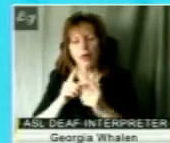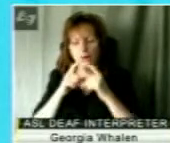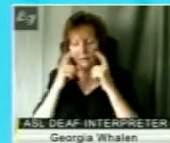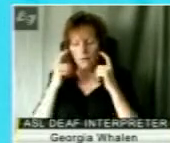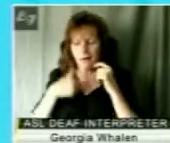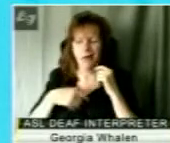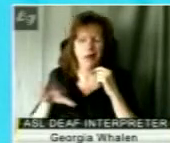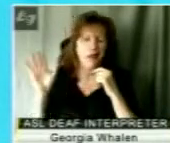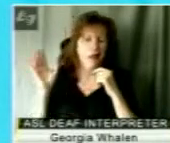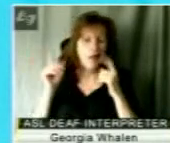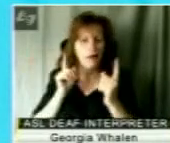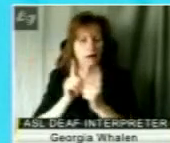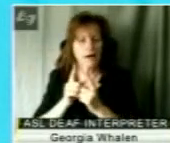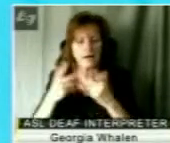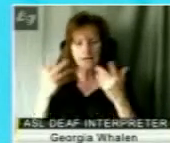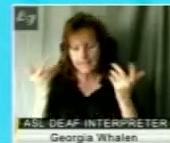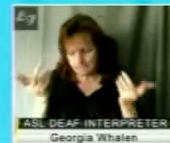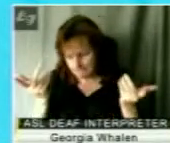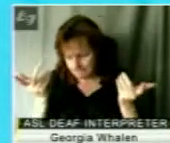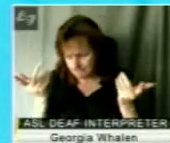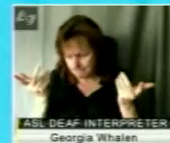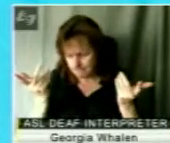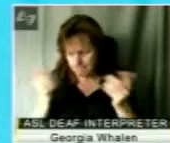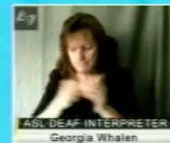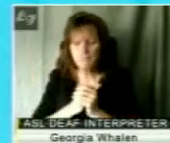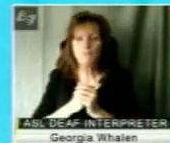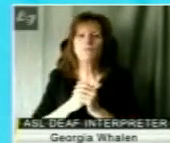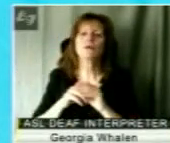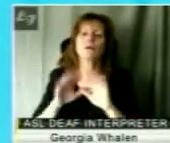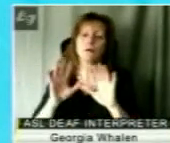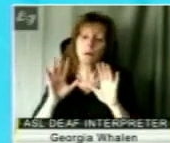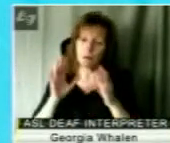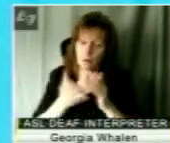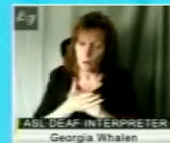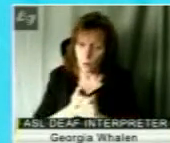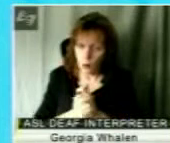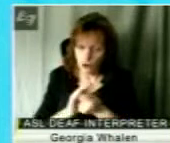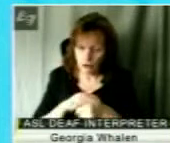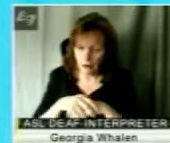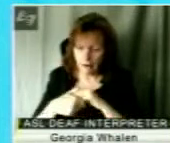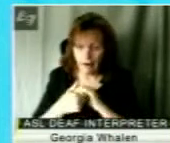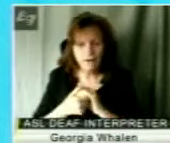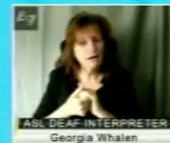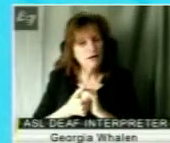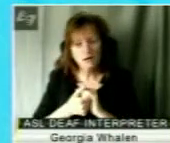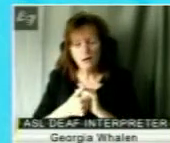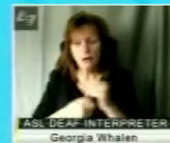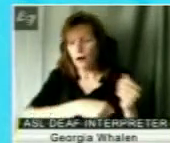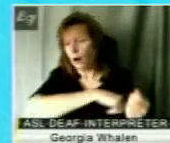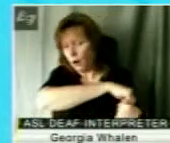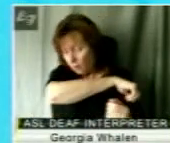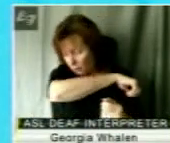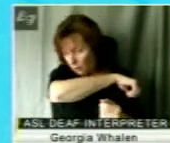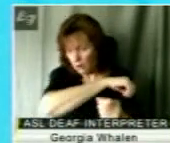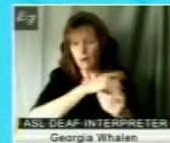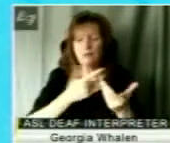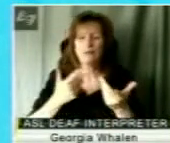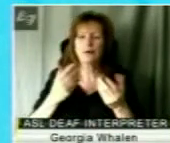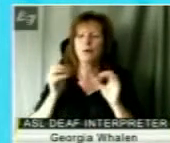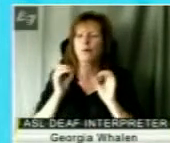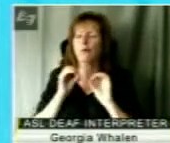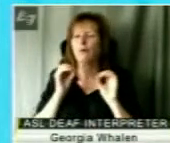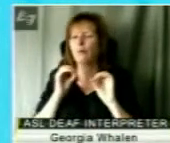physical distance, practicing really good hygiene, you know, coughing into sleeves, all of those sorts of